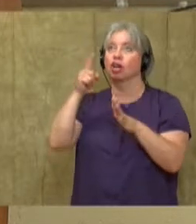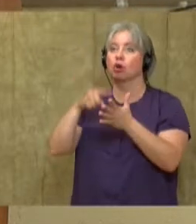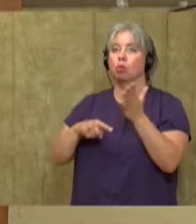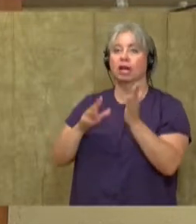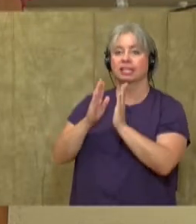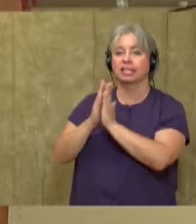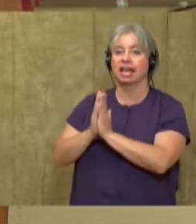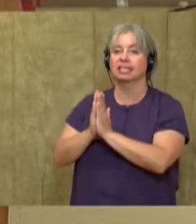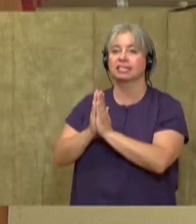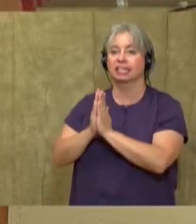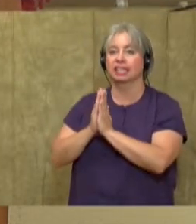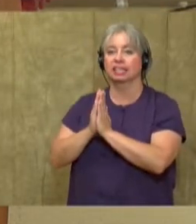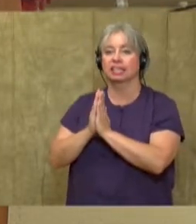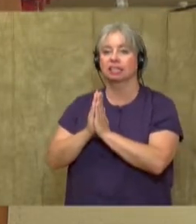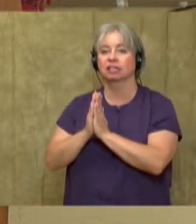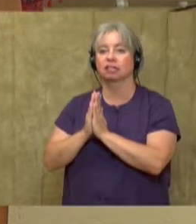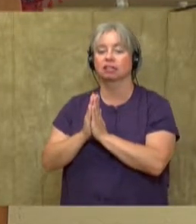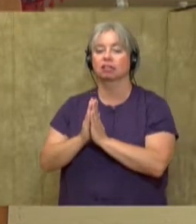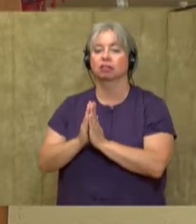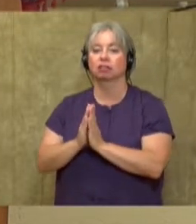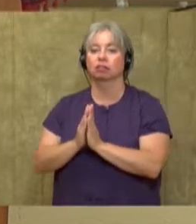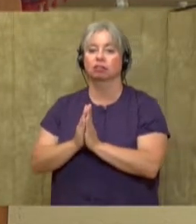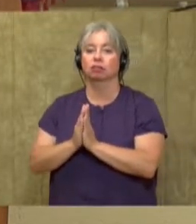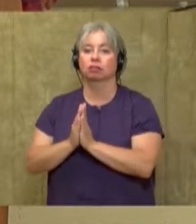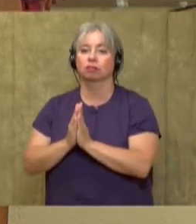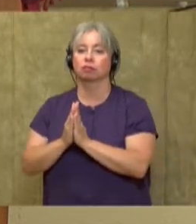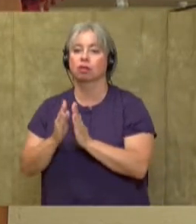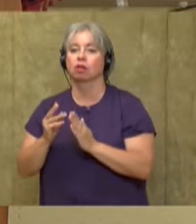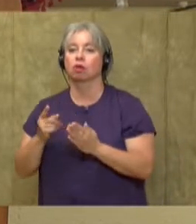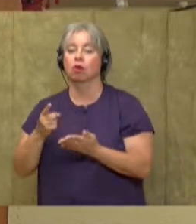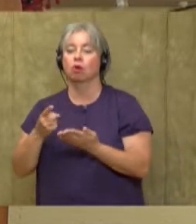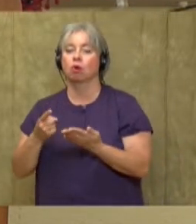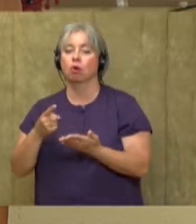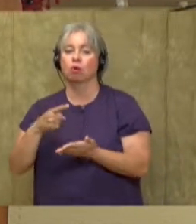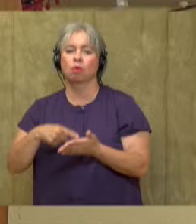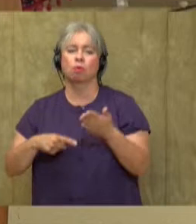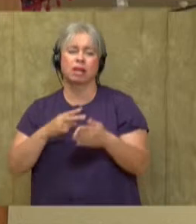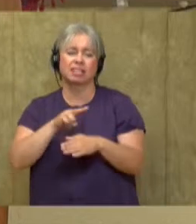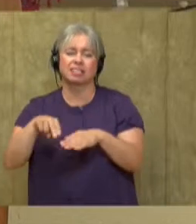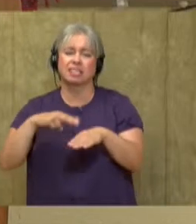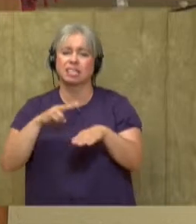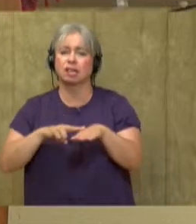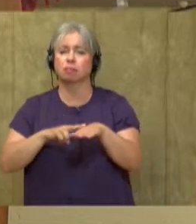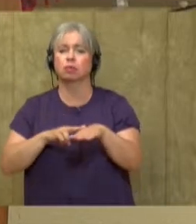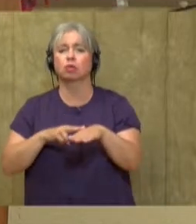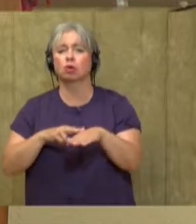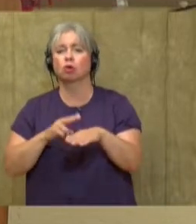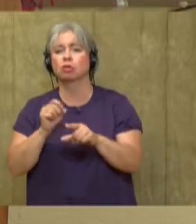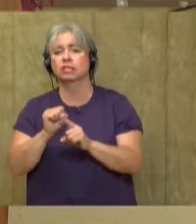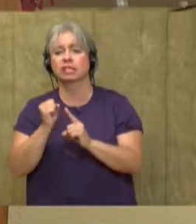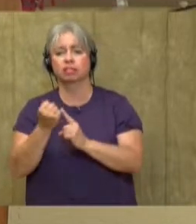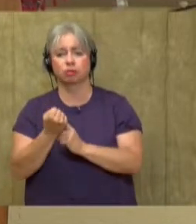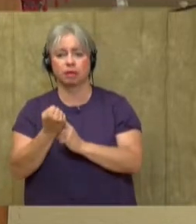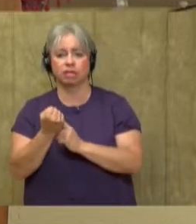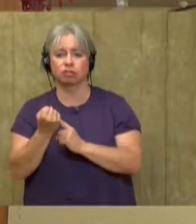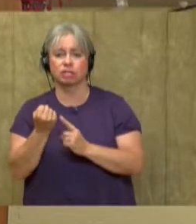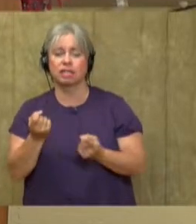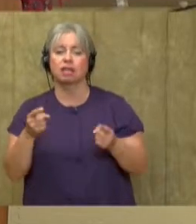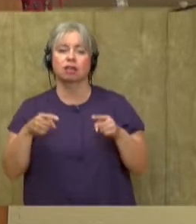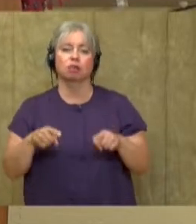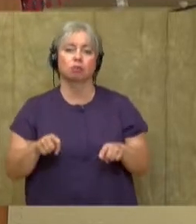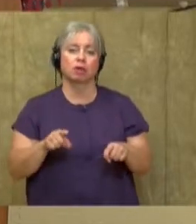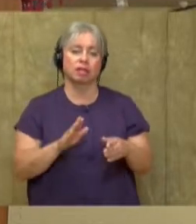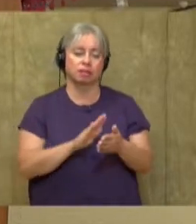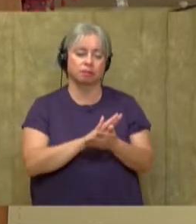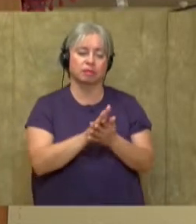about how this would play out. What is the typical situation here? As traffic is increasing,